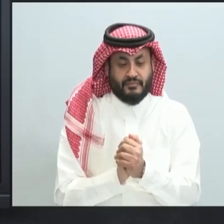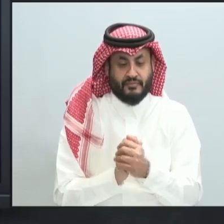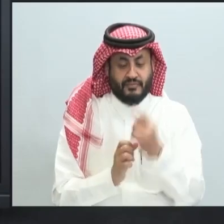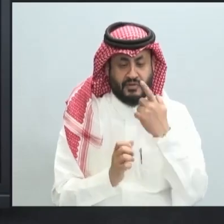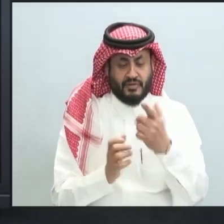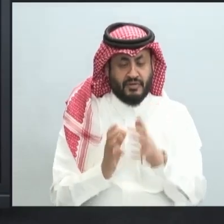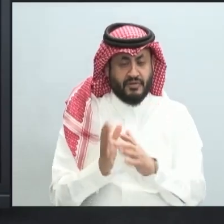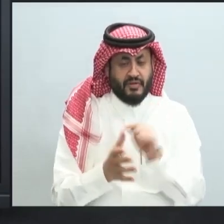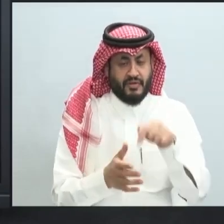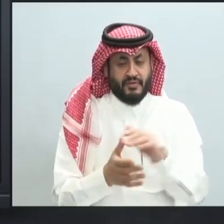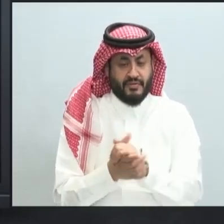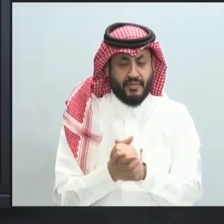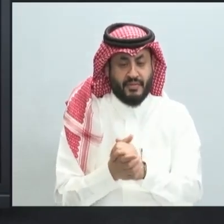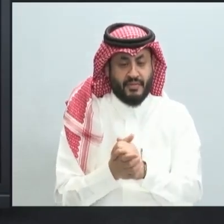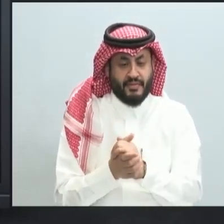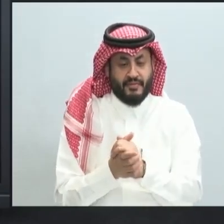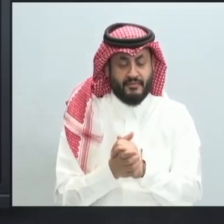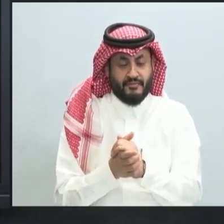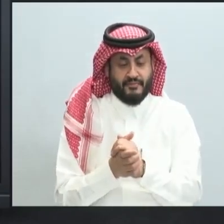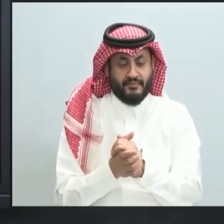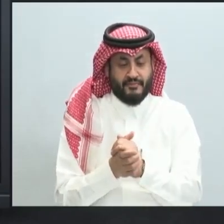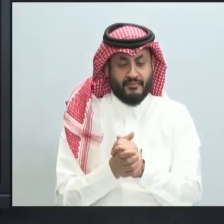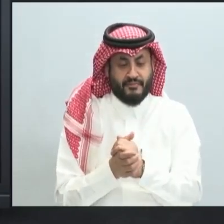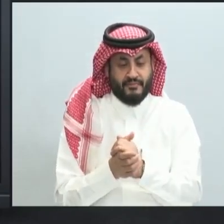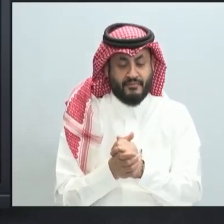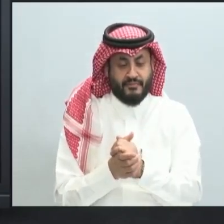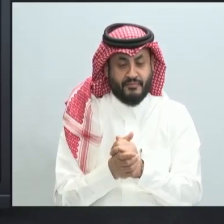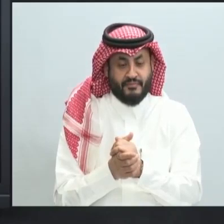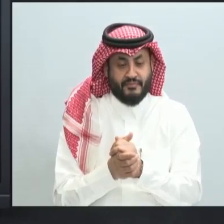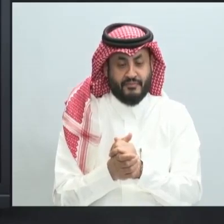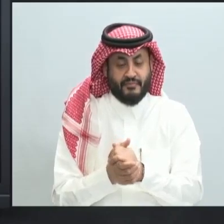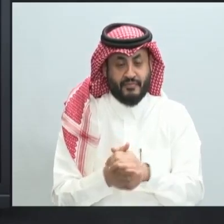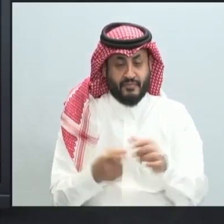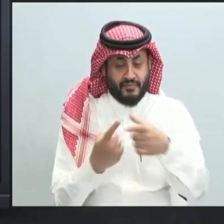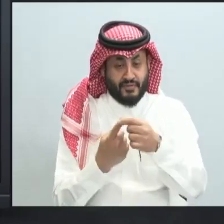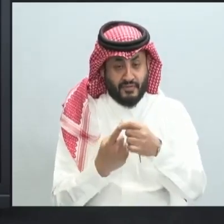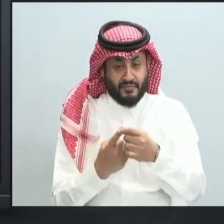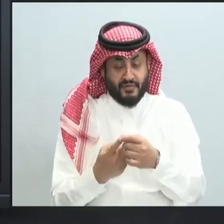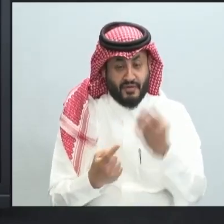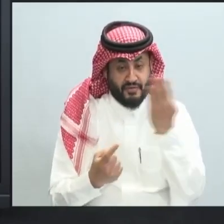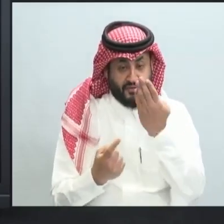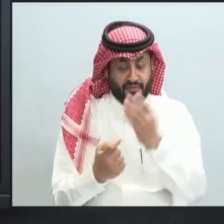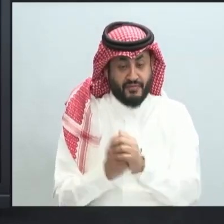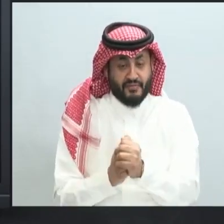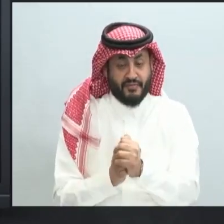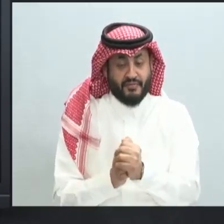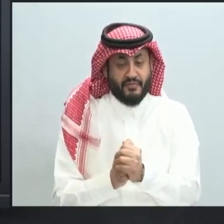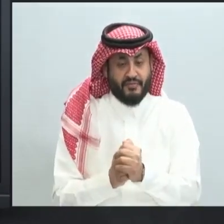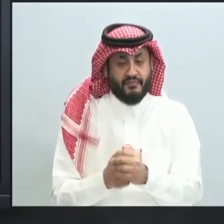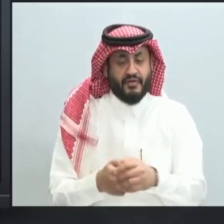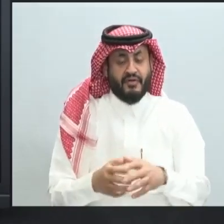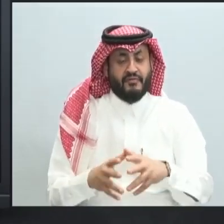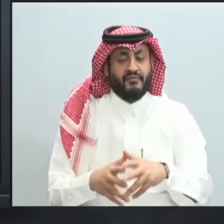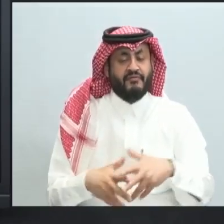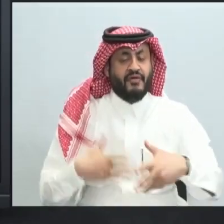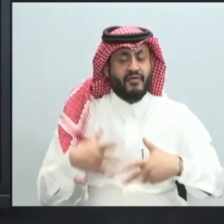is about our lesson for today. So it is important that you can read a funny day story